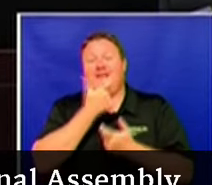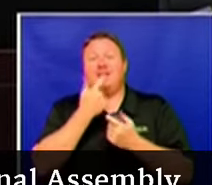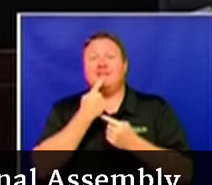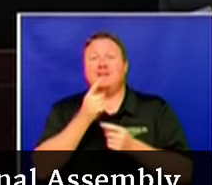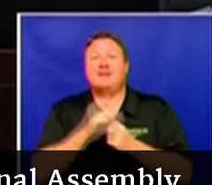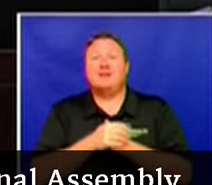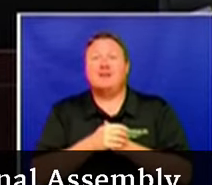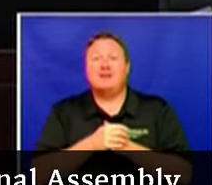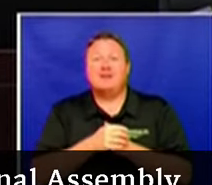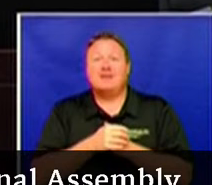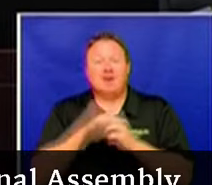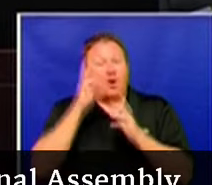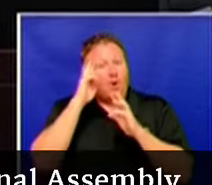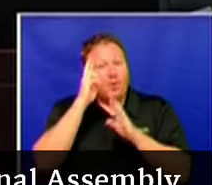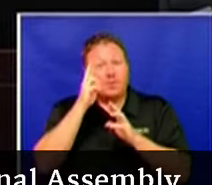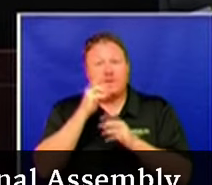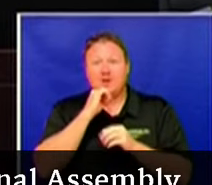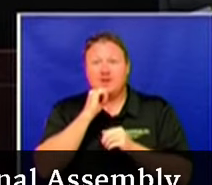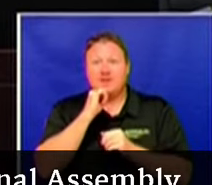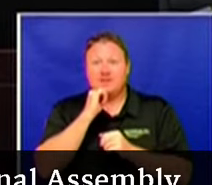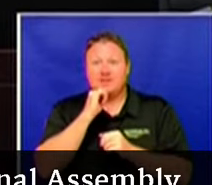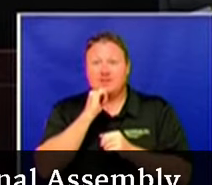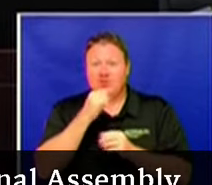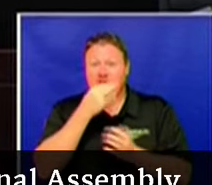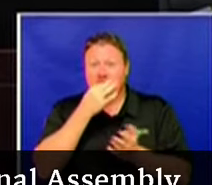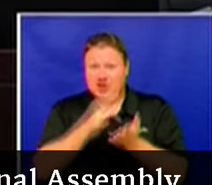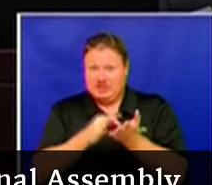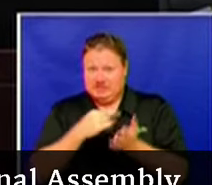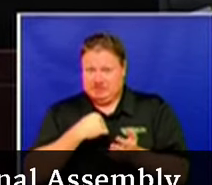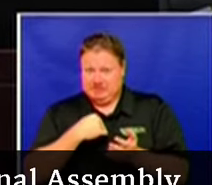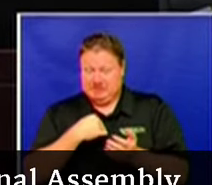I hope you are not suggesting that I should be a Sangoma.